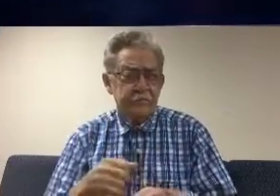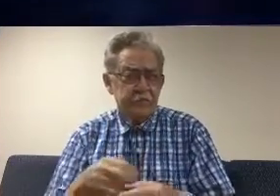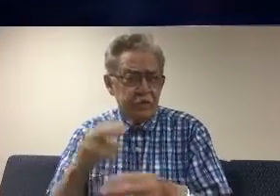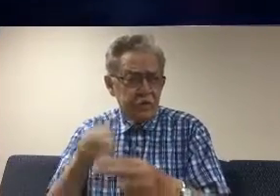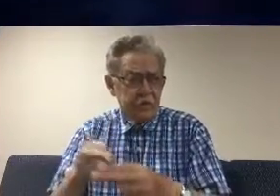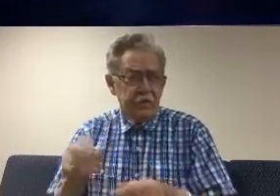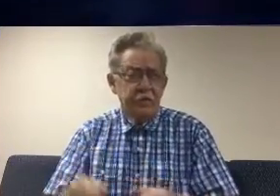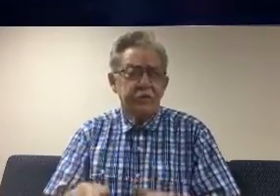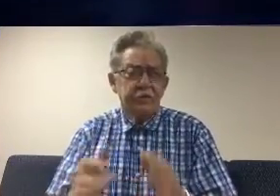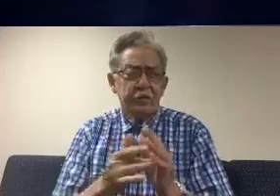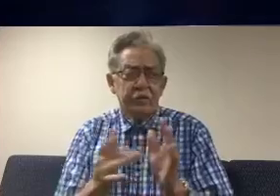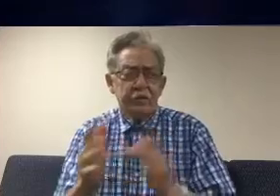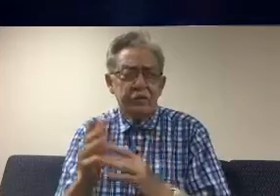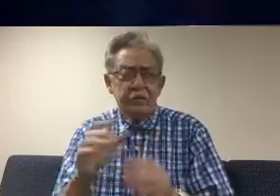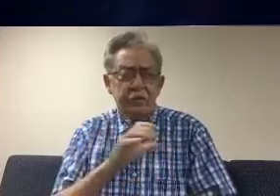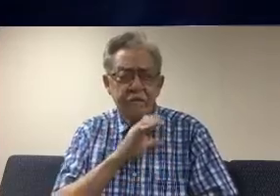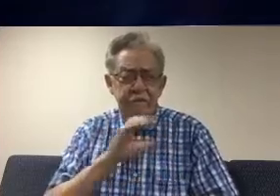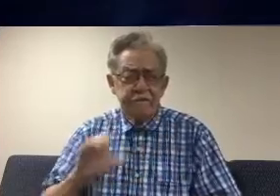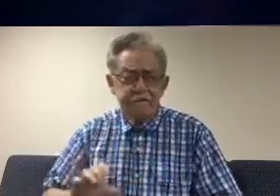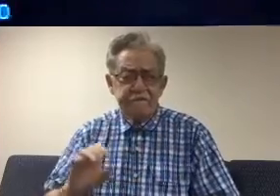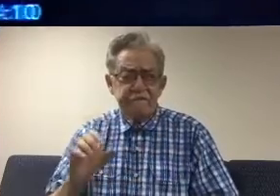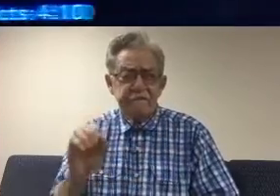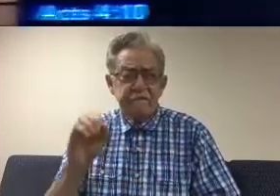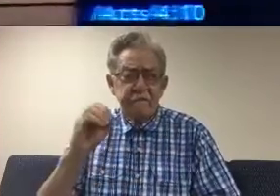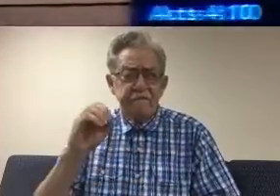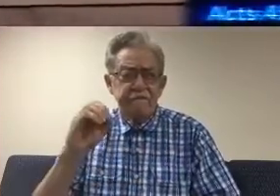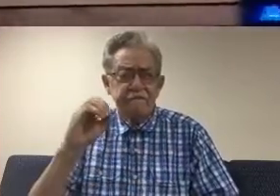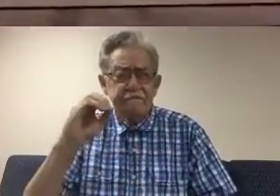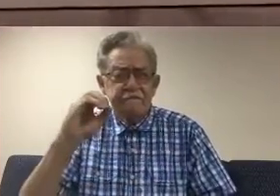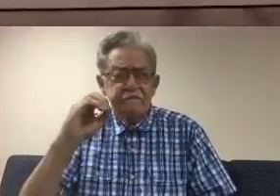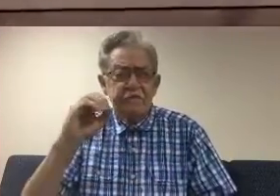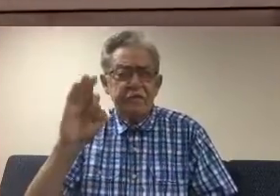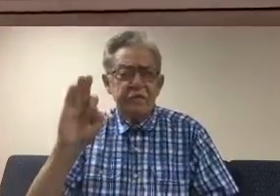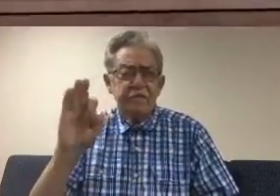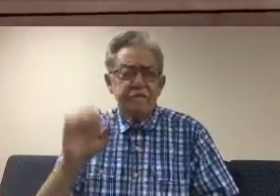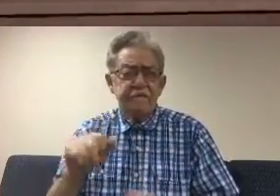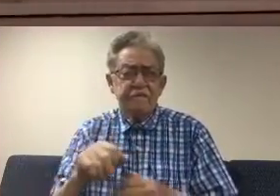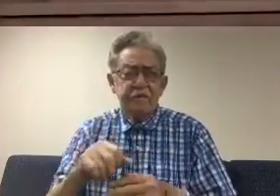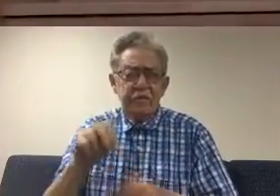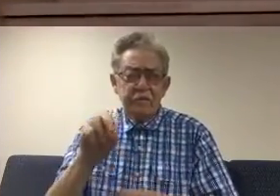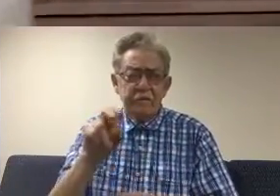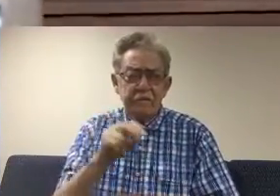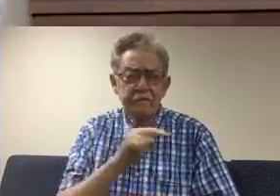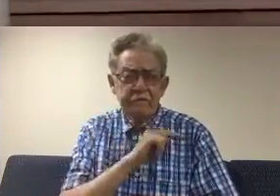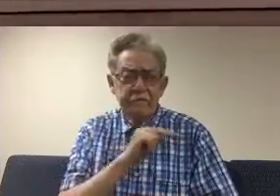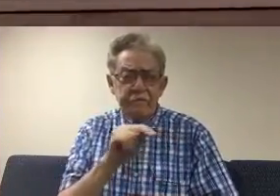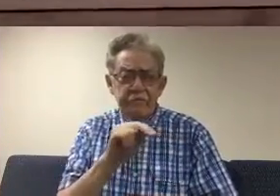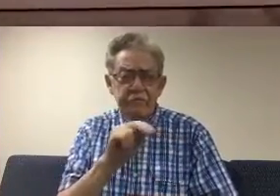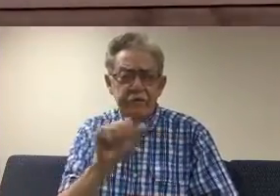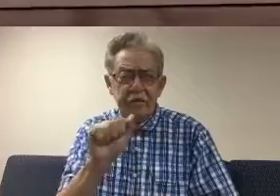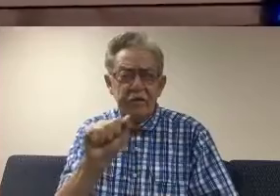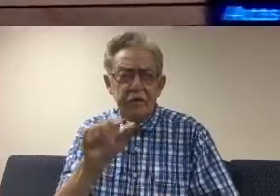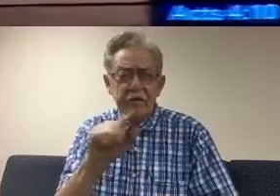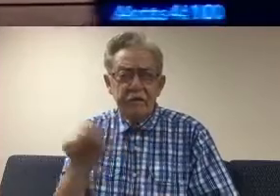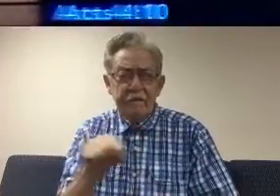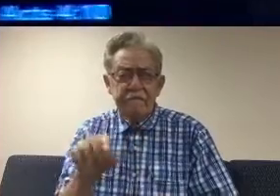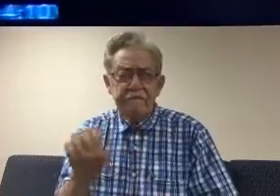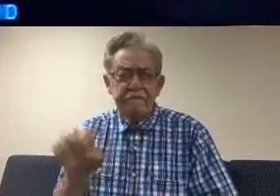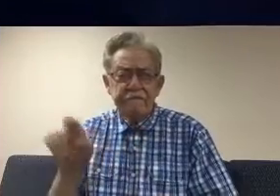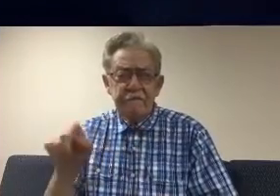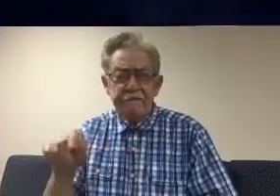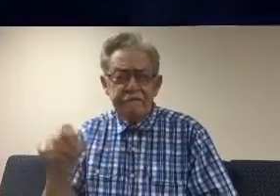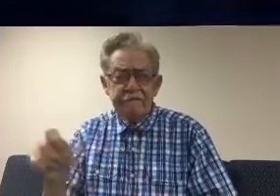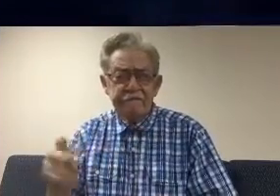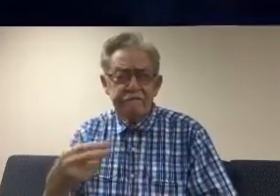Jesus Christ of Nazareth, Jesus Messiah, Messiah Jesus of Nazareth, whom you